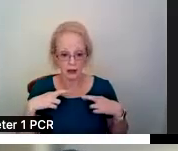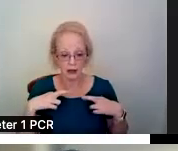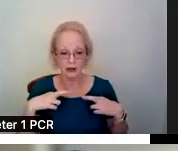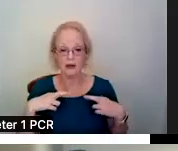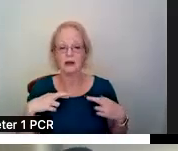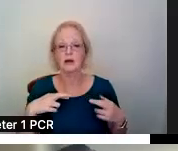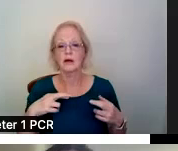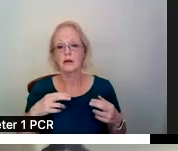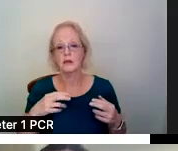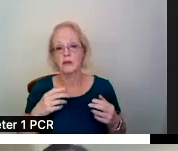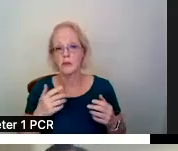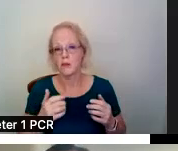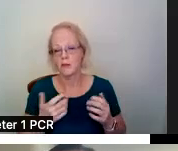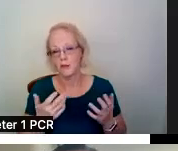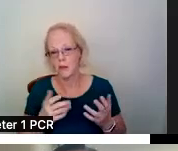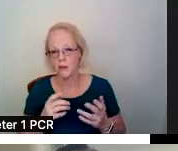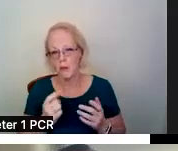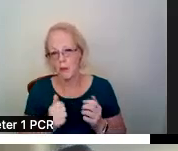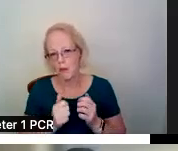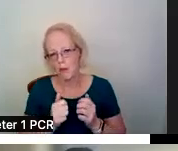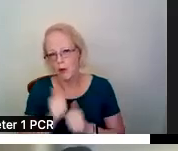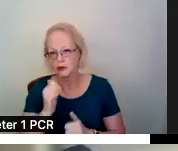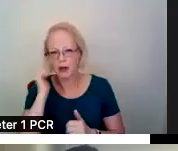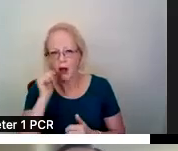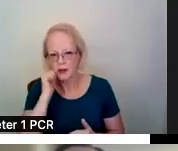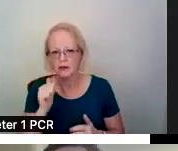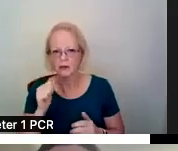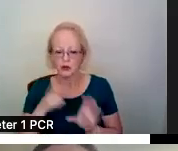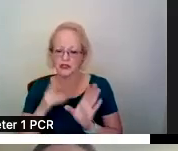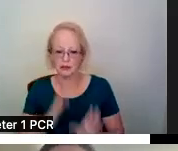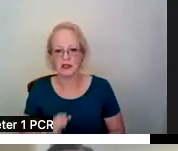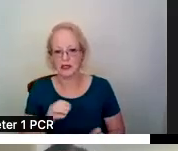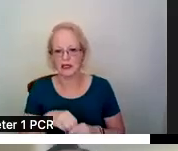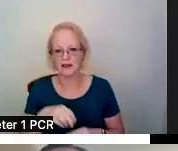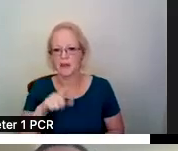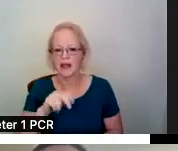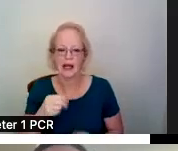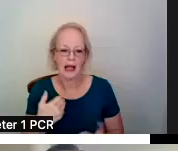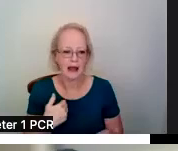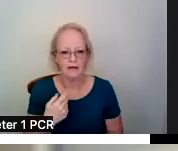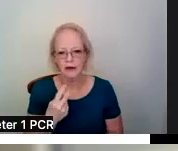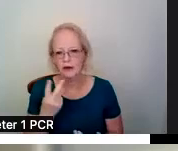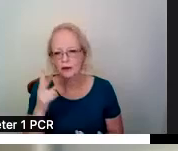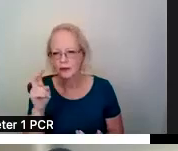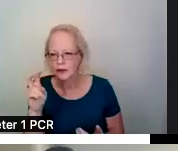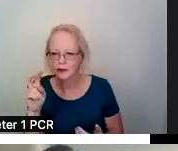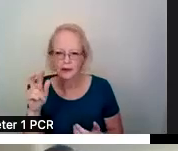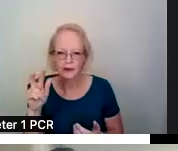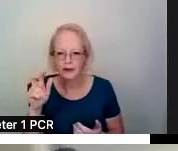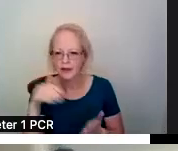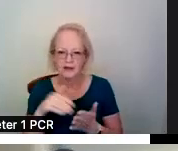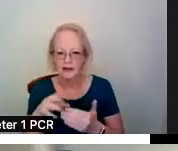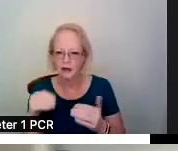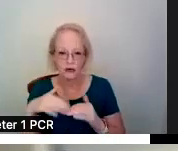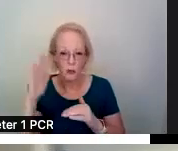average participant in a plan who has a couple $100,000 or more is likely